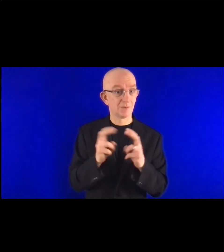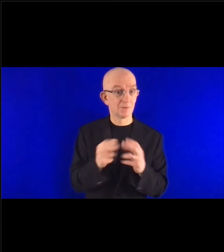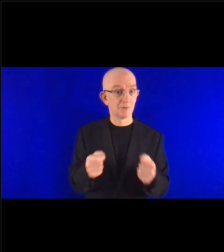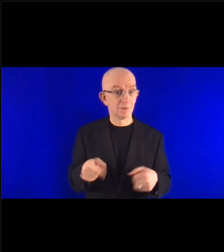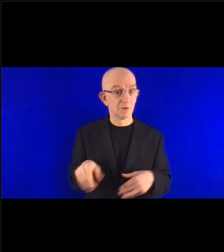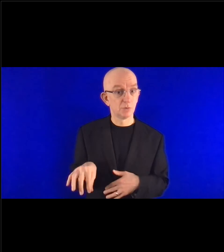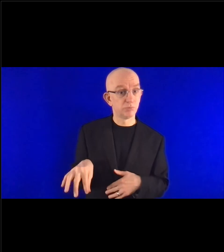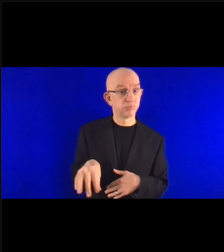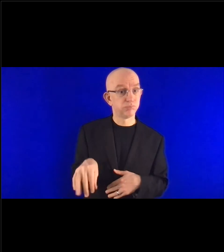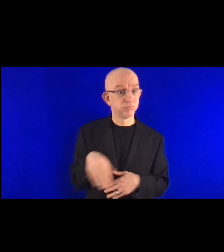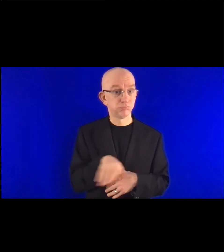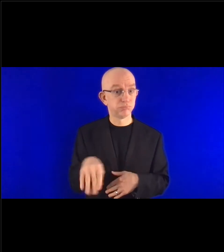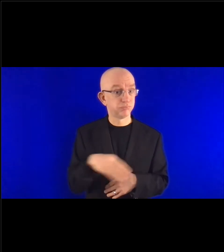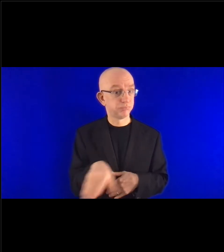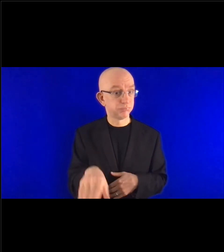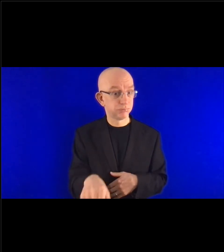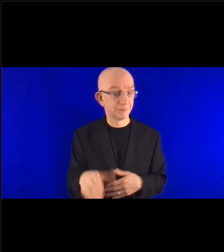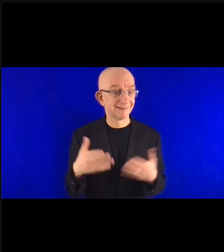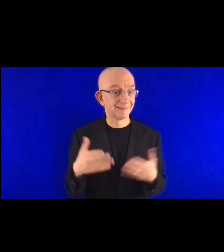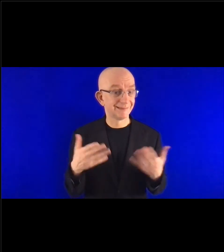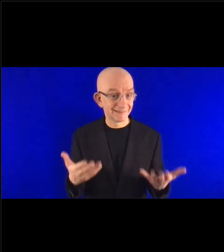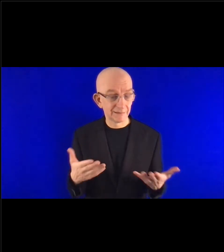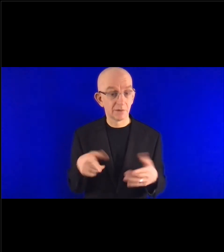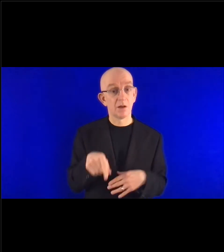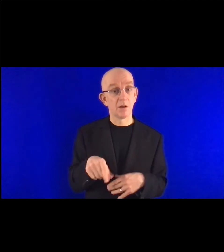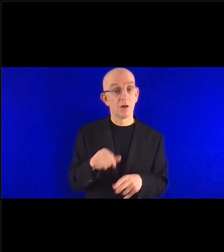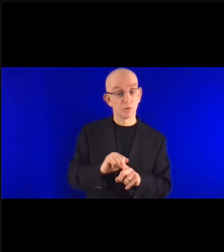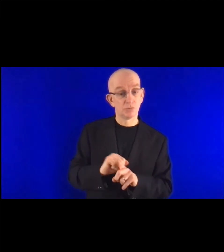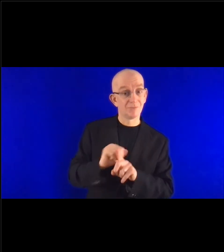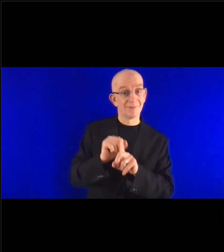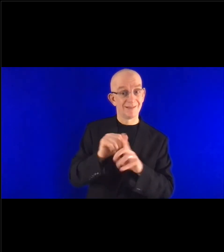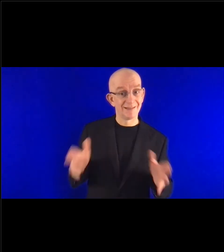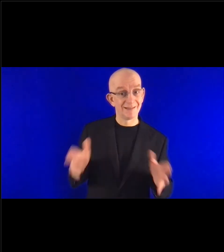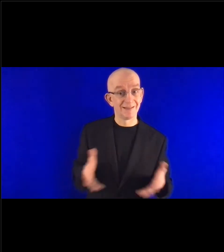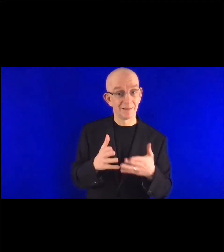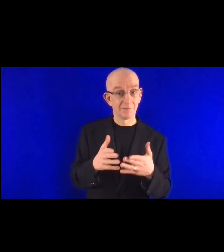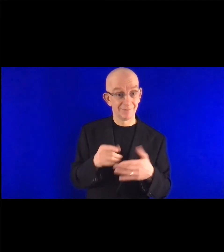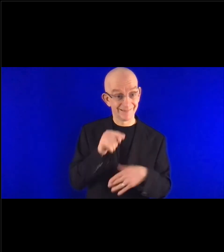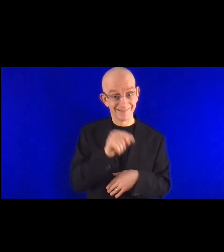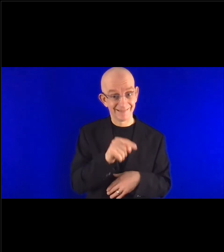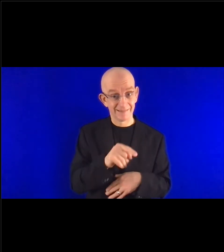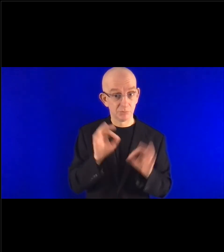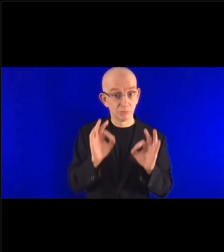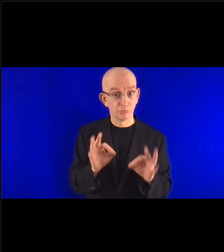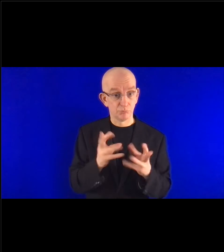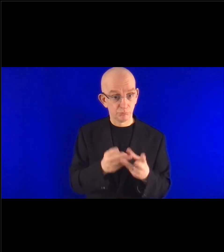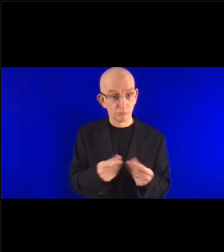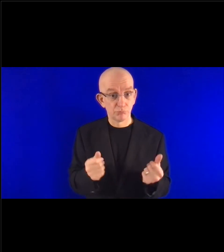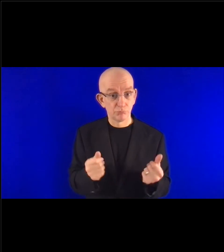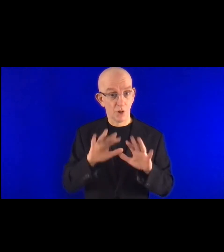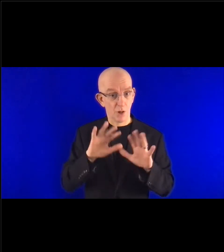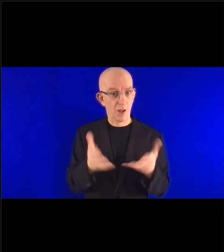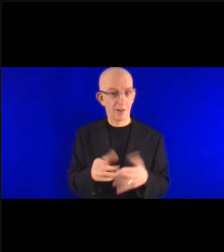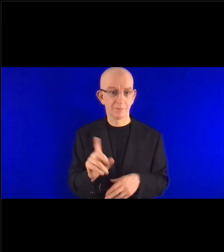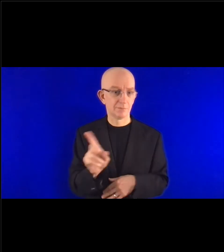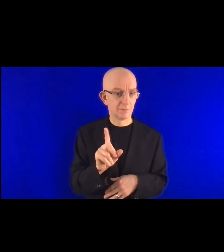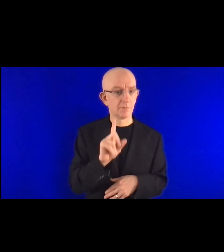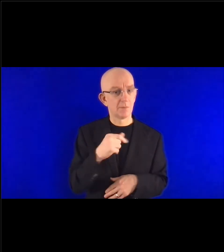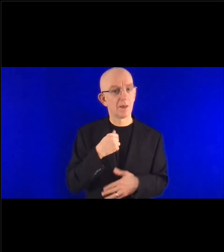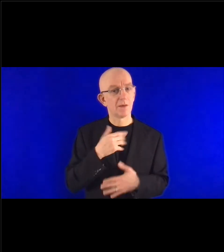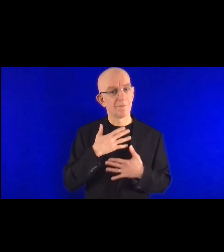a disabled 27-year-old, could feel it there and express her fears. I want to have options. I don't want